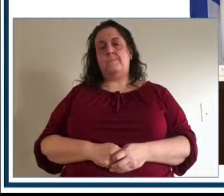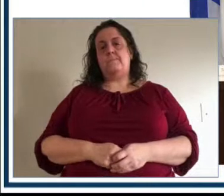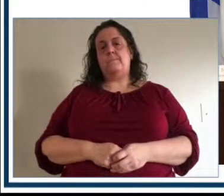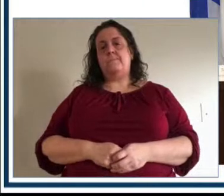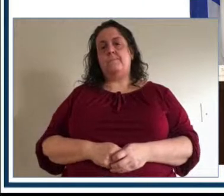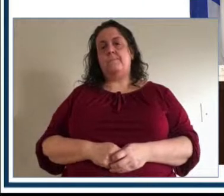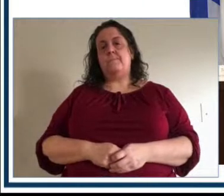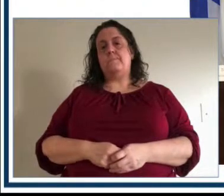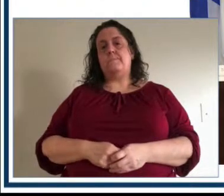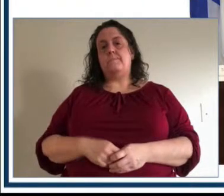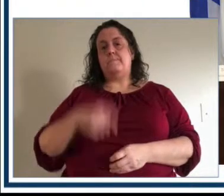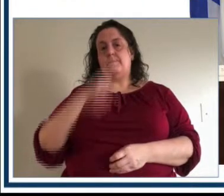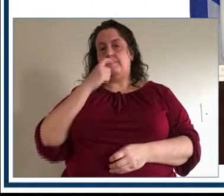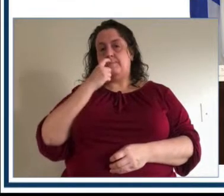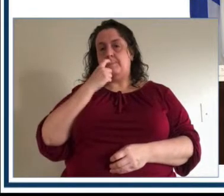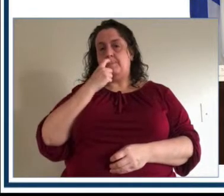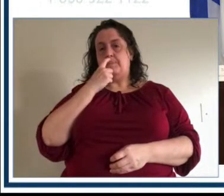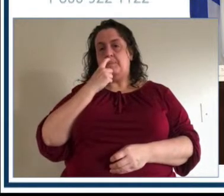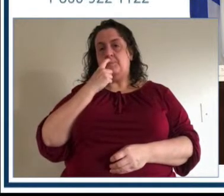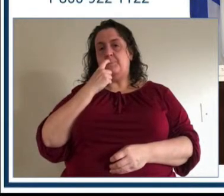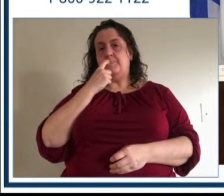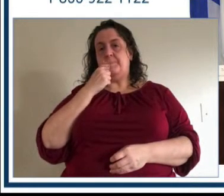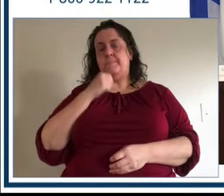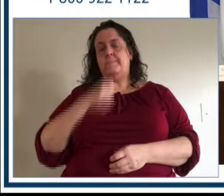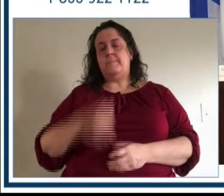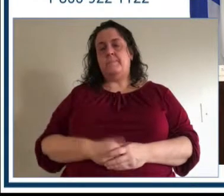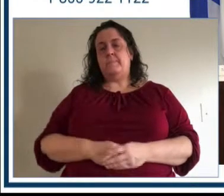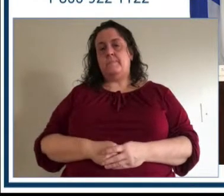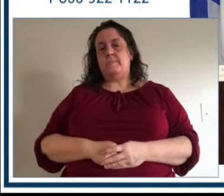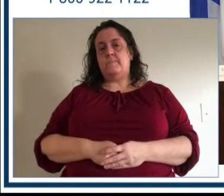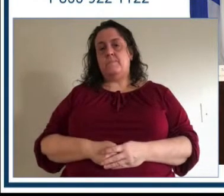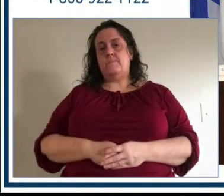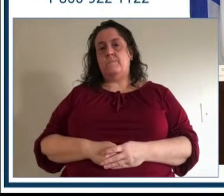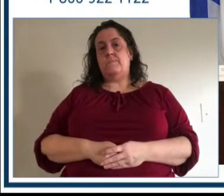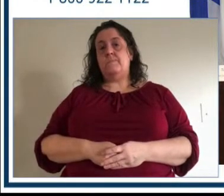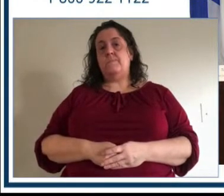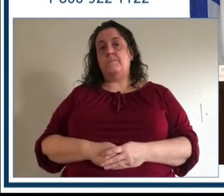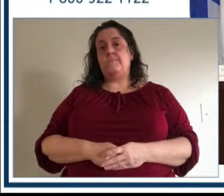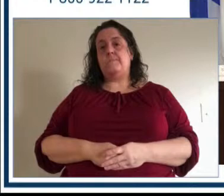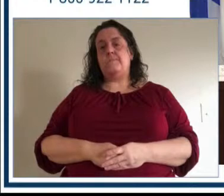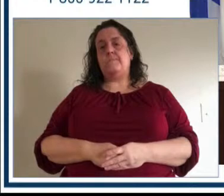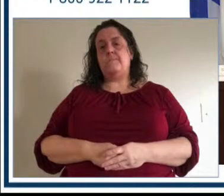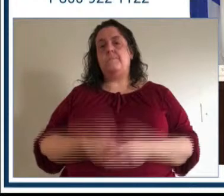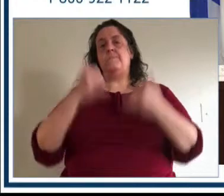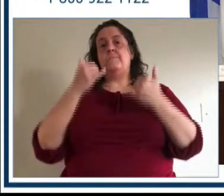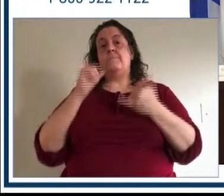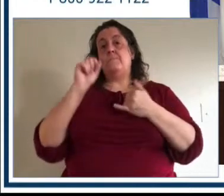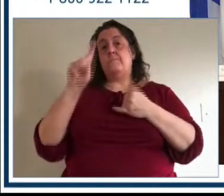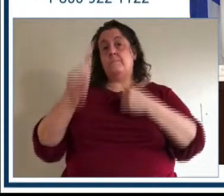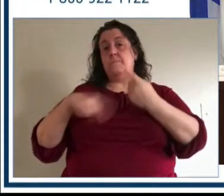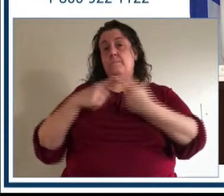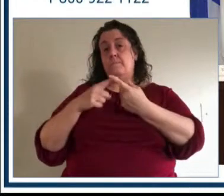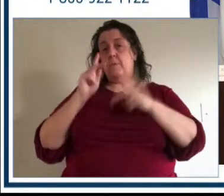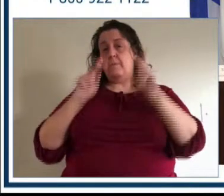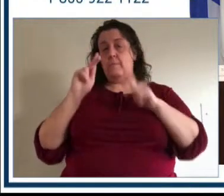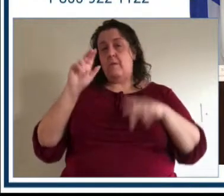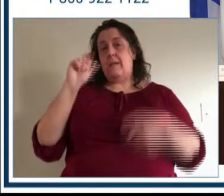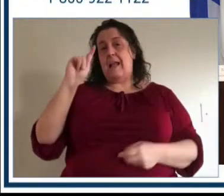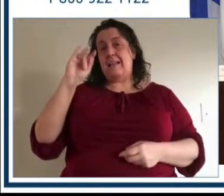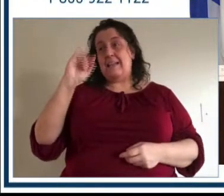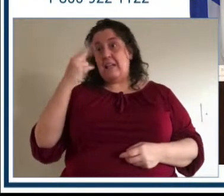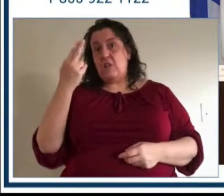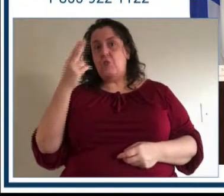who were, in terms of numbers of people who may have been exposed in the Antigonish community or other communities beyond